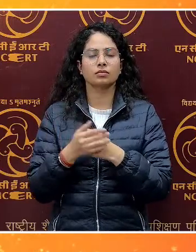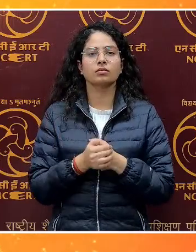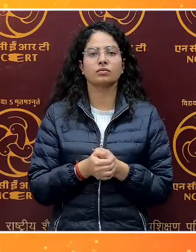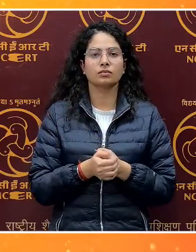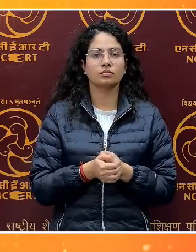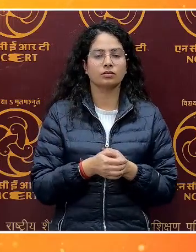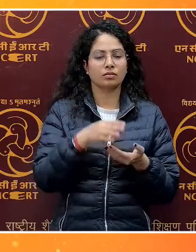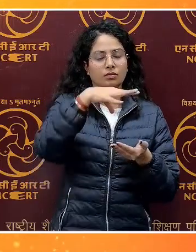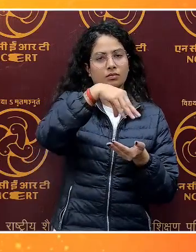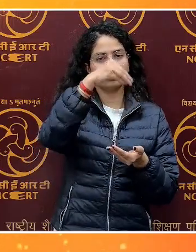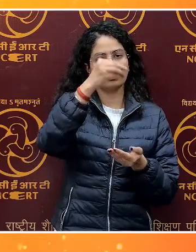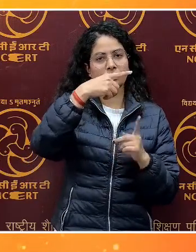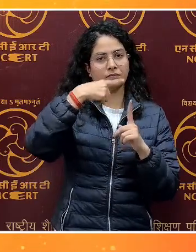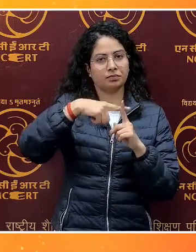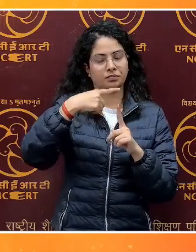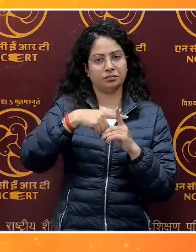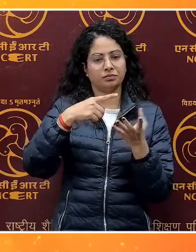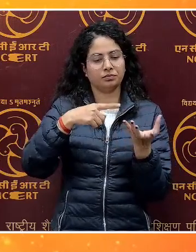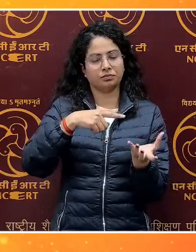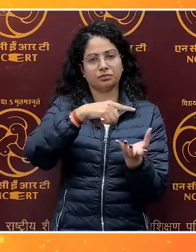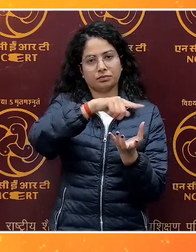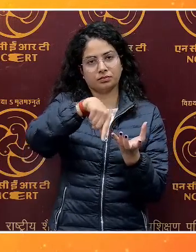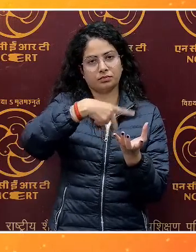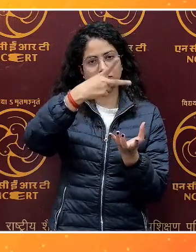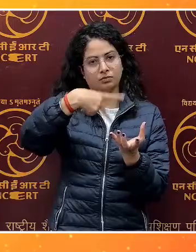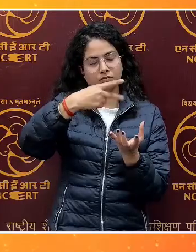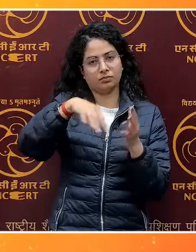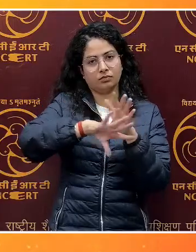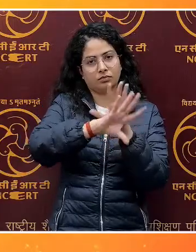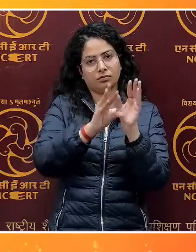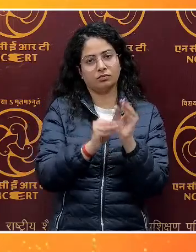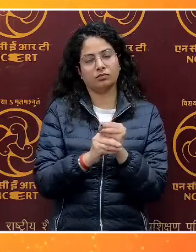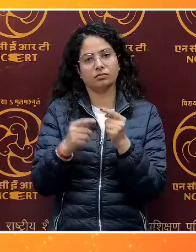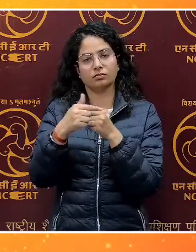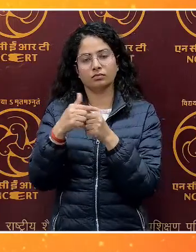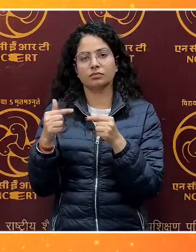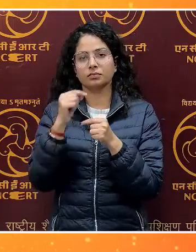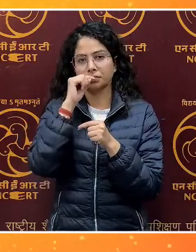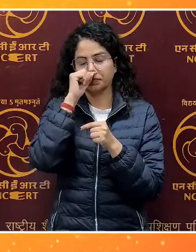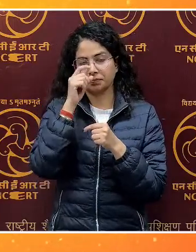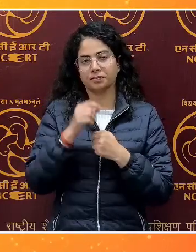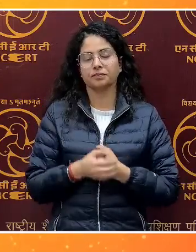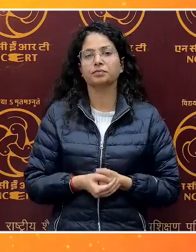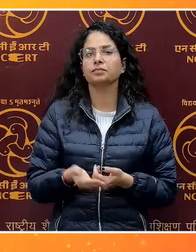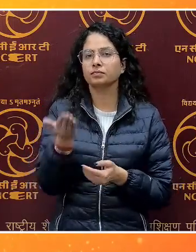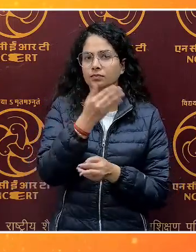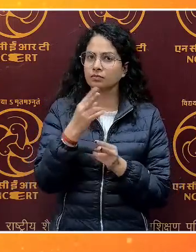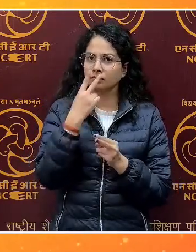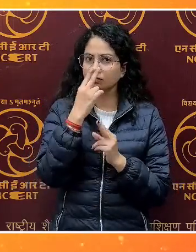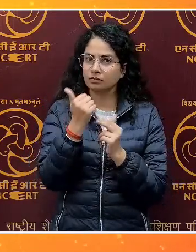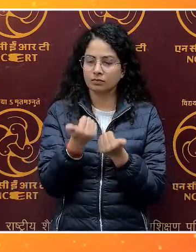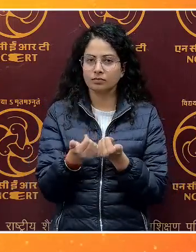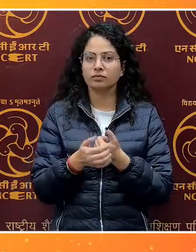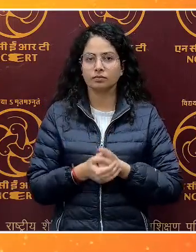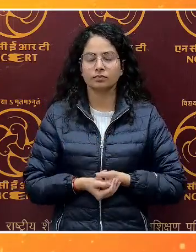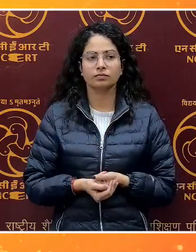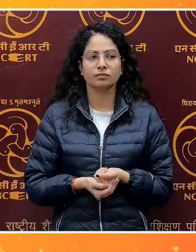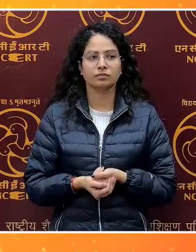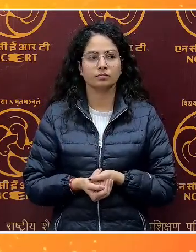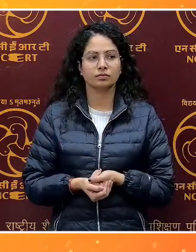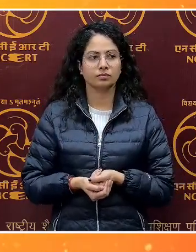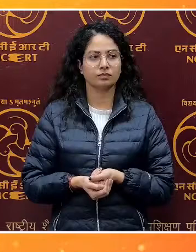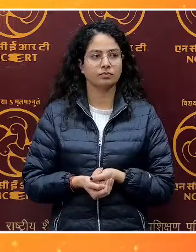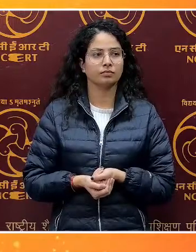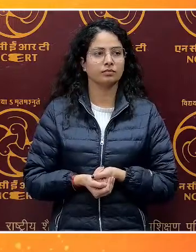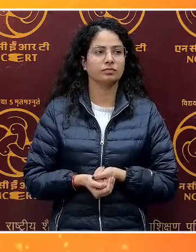cone plus volume of the hemisphere. I can show you the model, children, here. Can you see? This is the